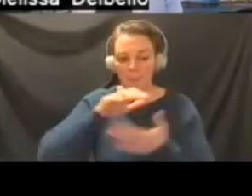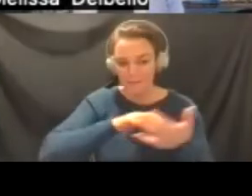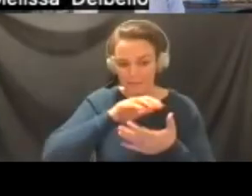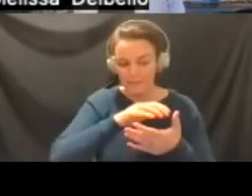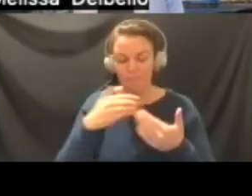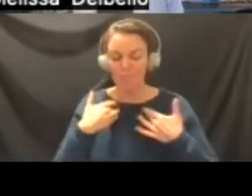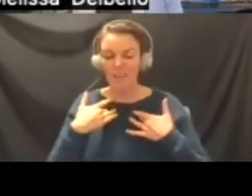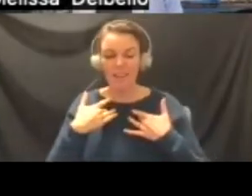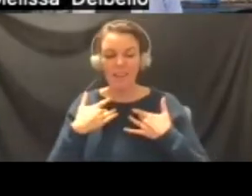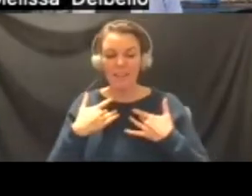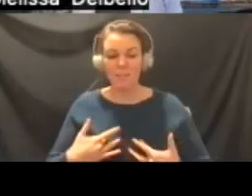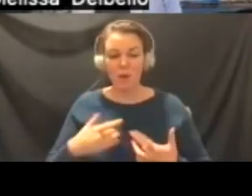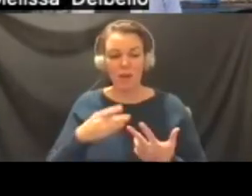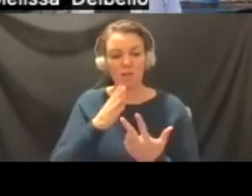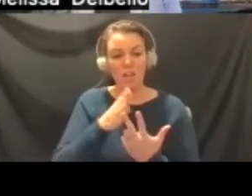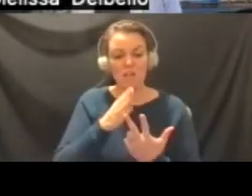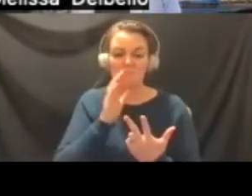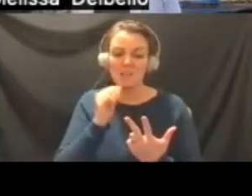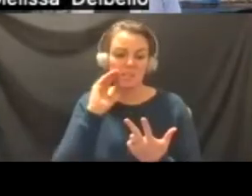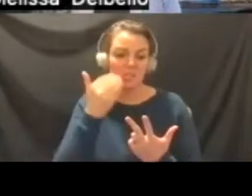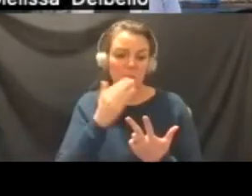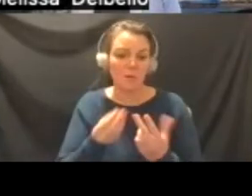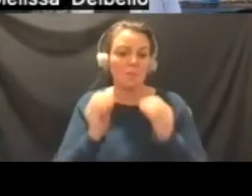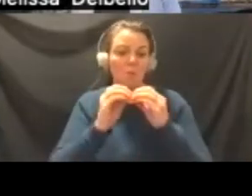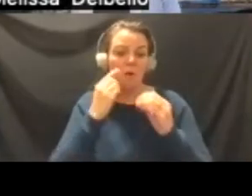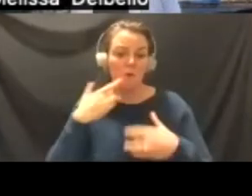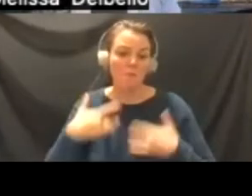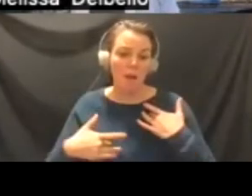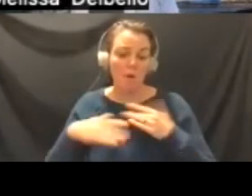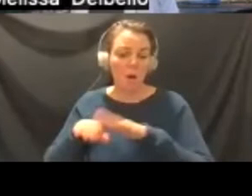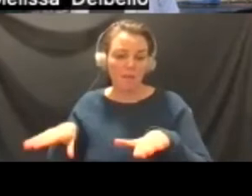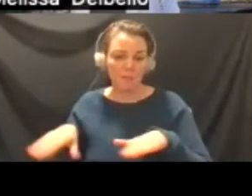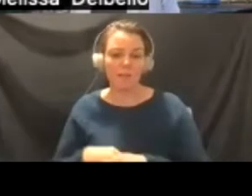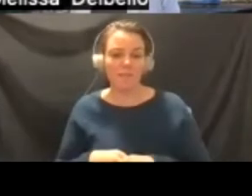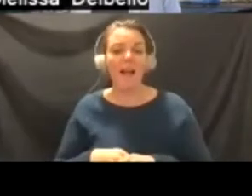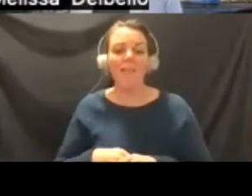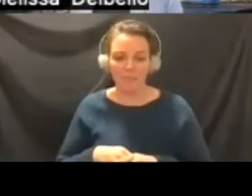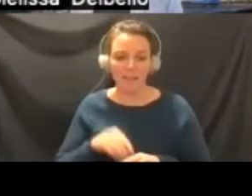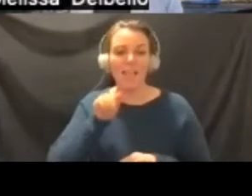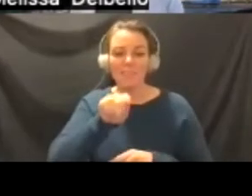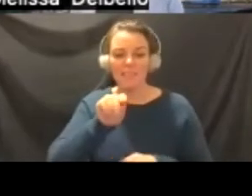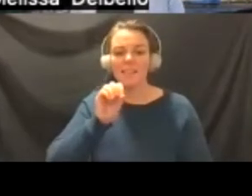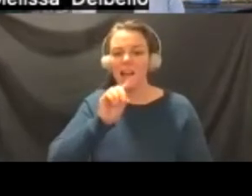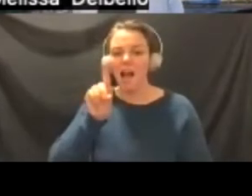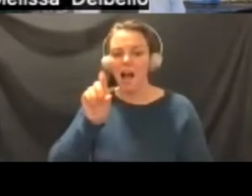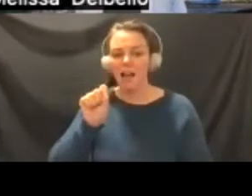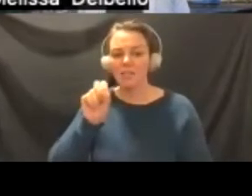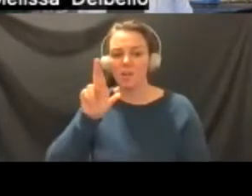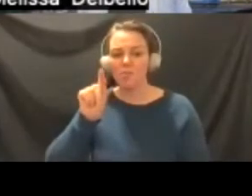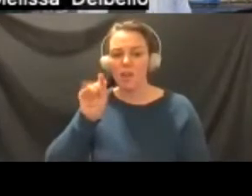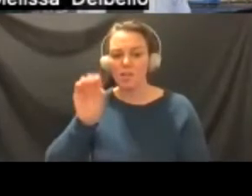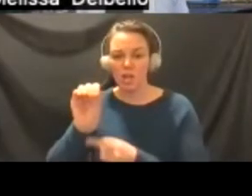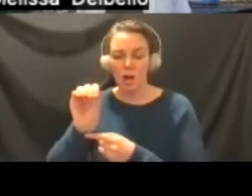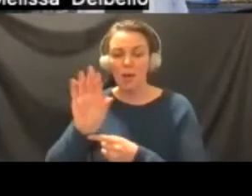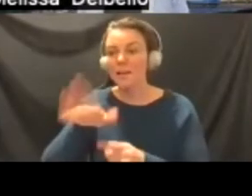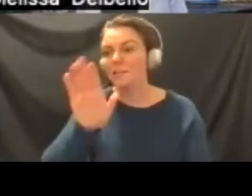doesn't seem to be significantly greater in the bipolar offspring. And then this is the odds ratio. So please